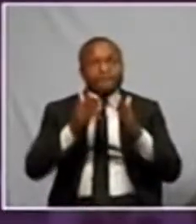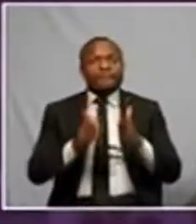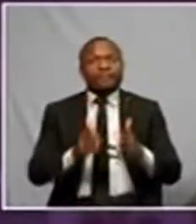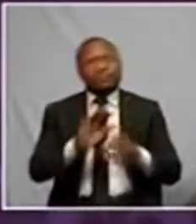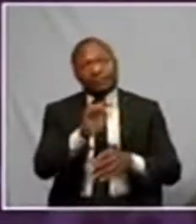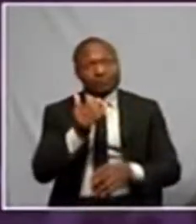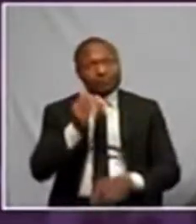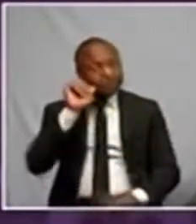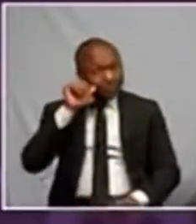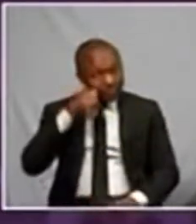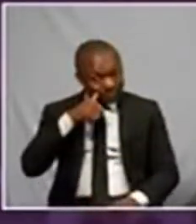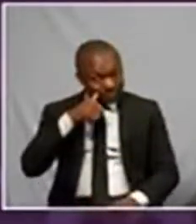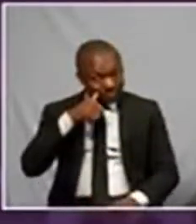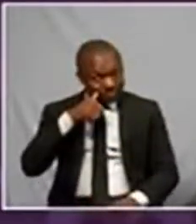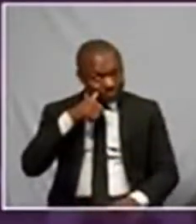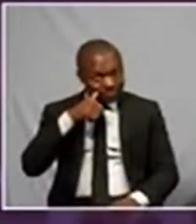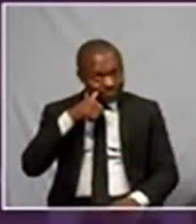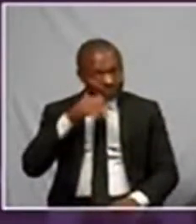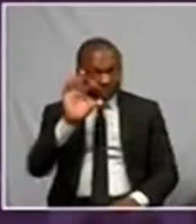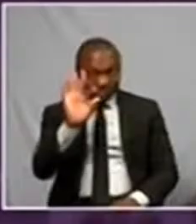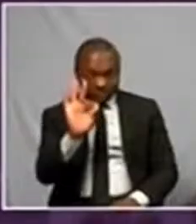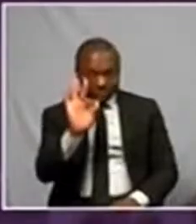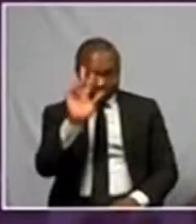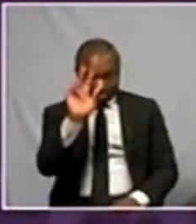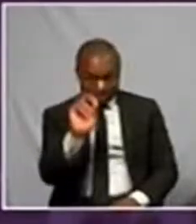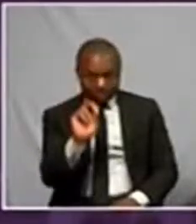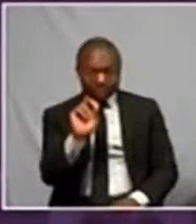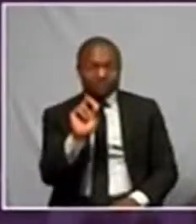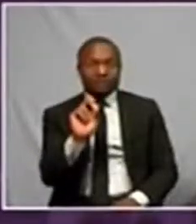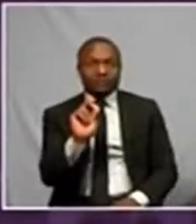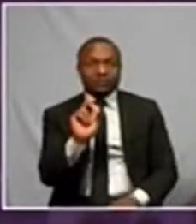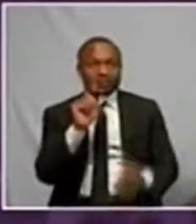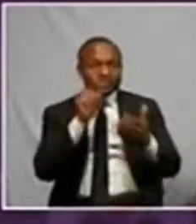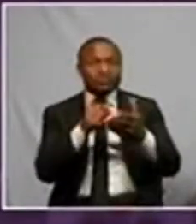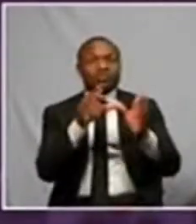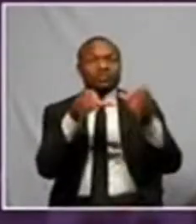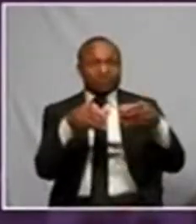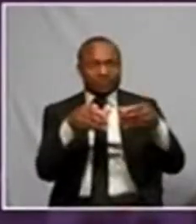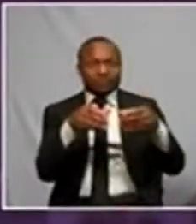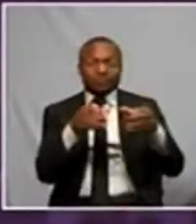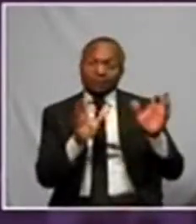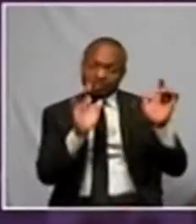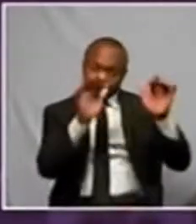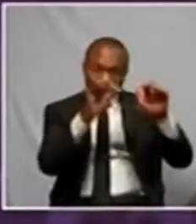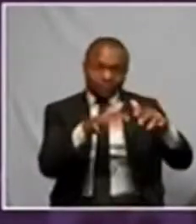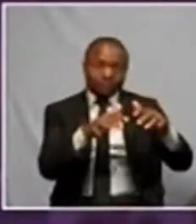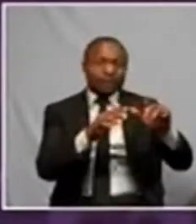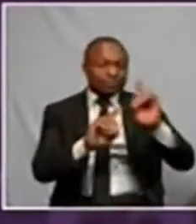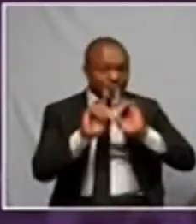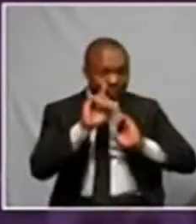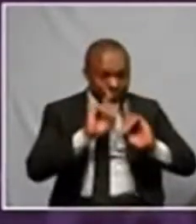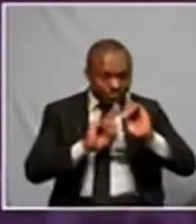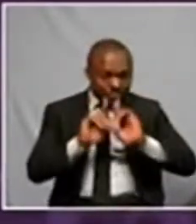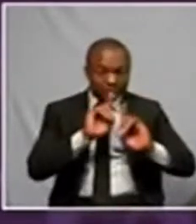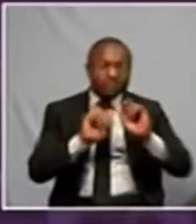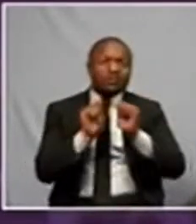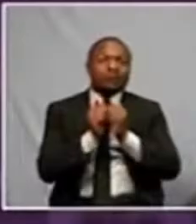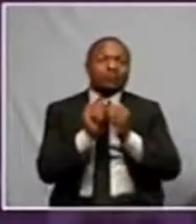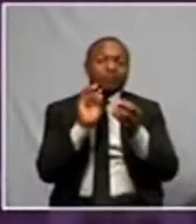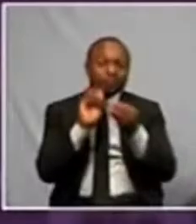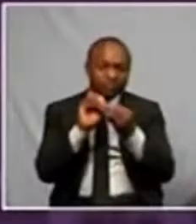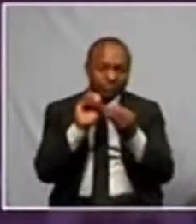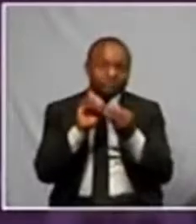back tomorrow at 9:30 when this committee reconvenes to consider to interact with